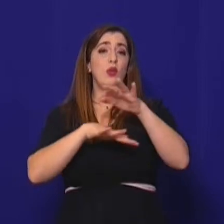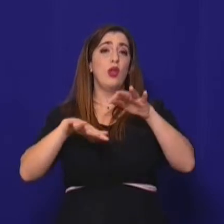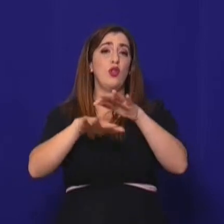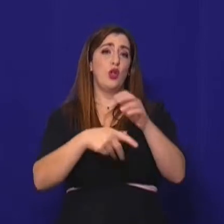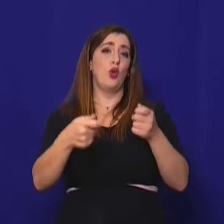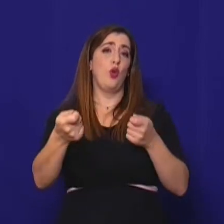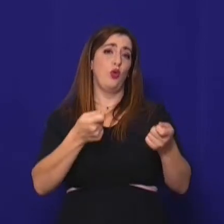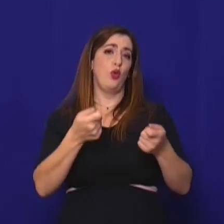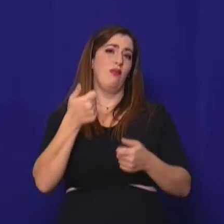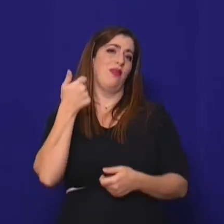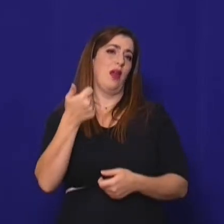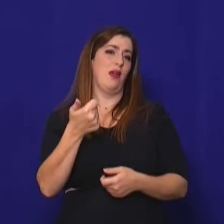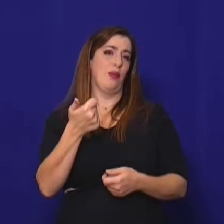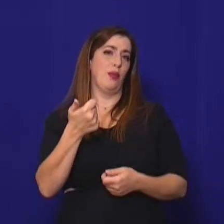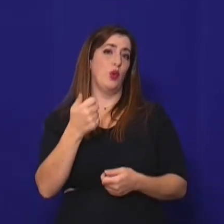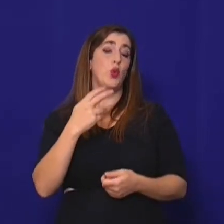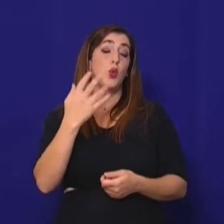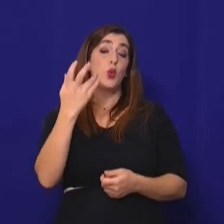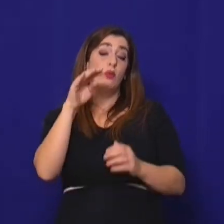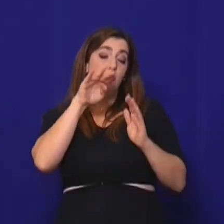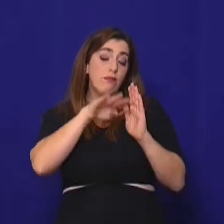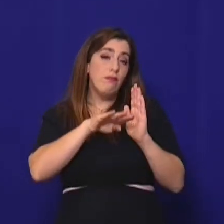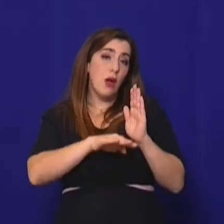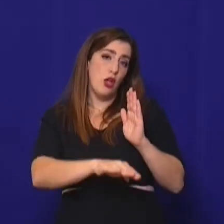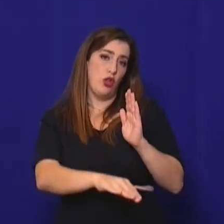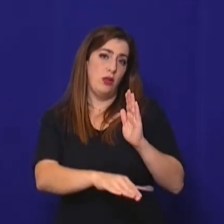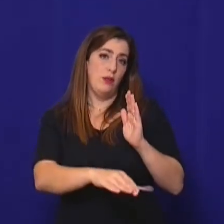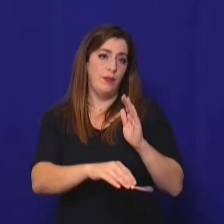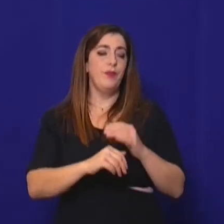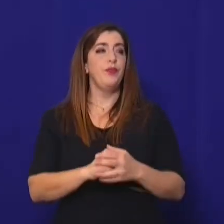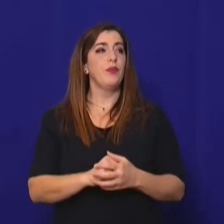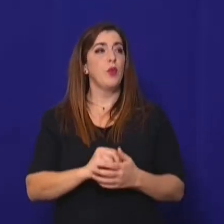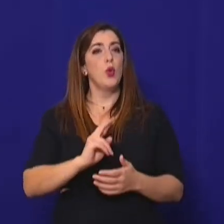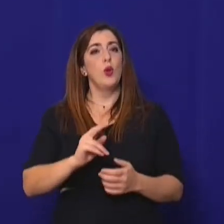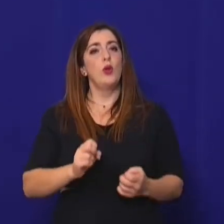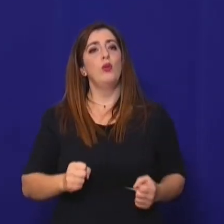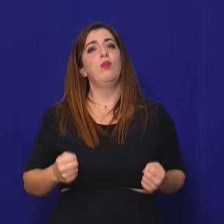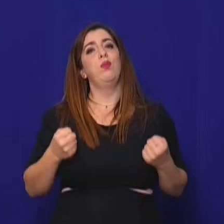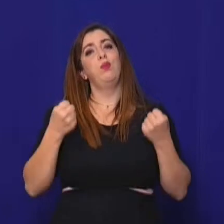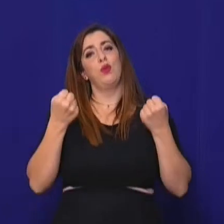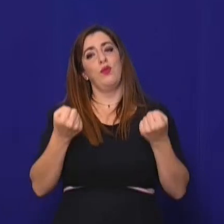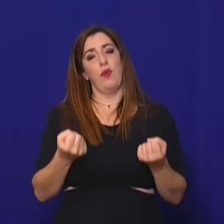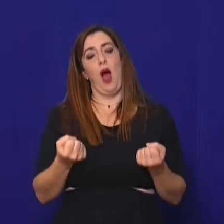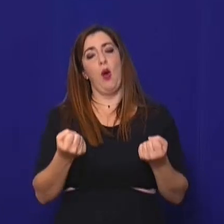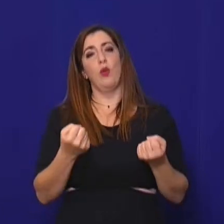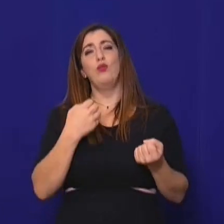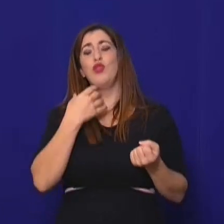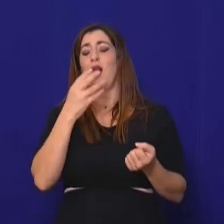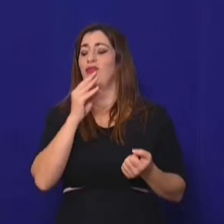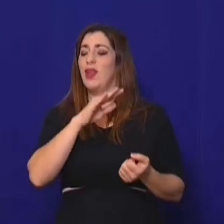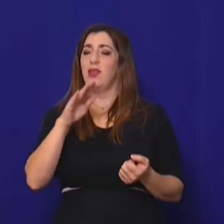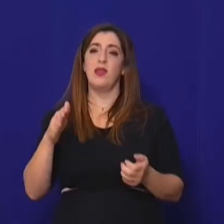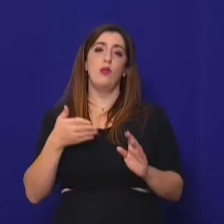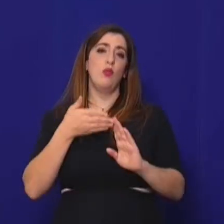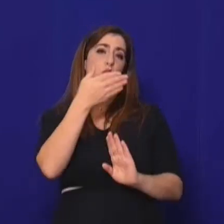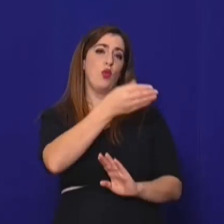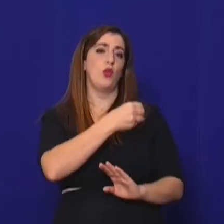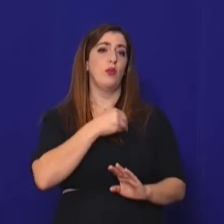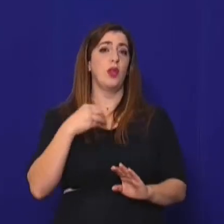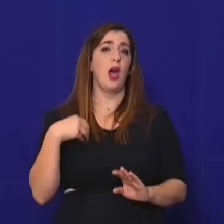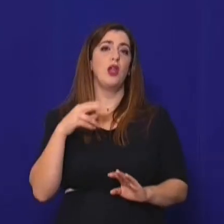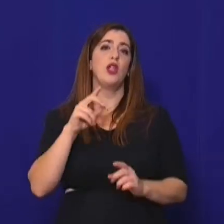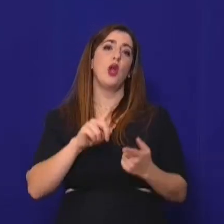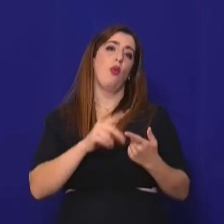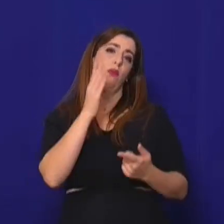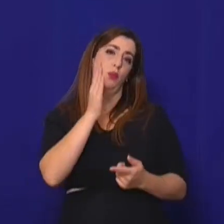jkun b'numri li huma kemm jista' jkun żommuhom baxxi u anka li naqsu n-numru ta' nies li jidħlu l-isptar u n-numru ta' nies li qegħdin